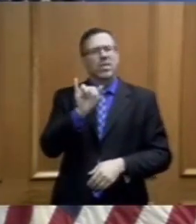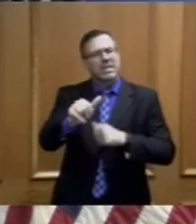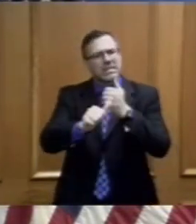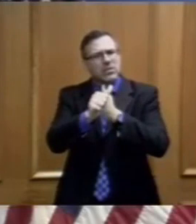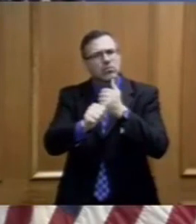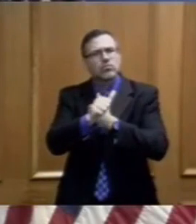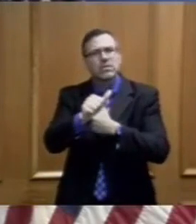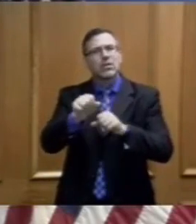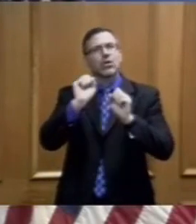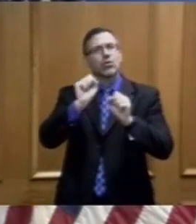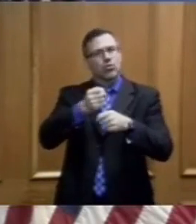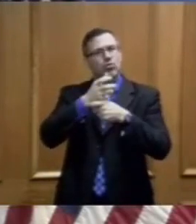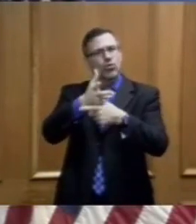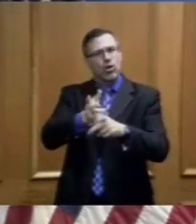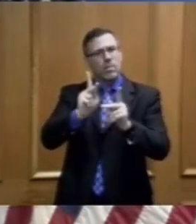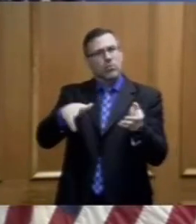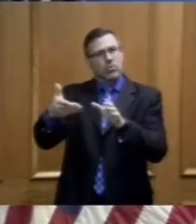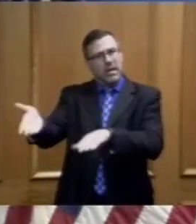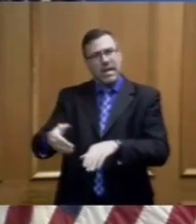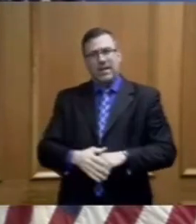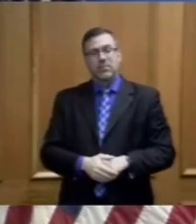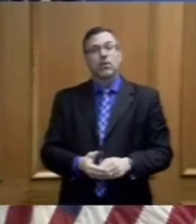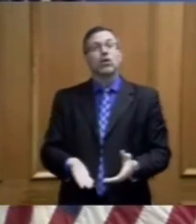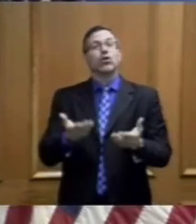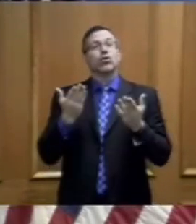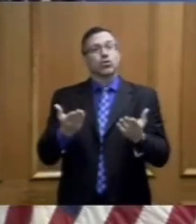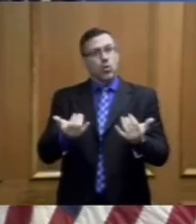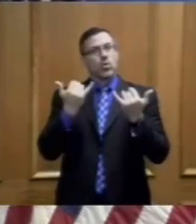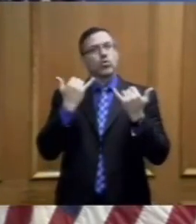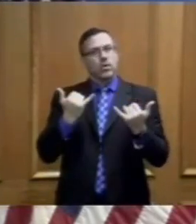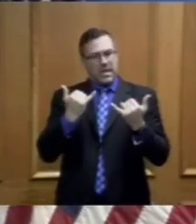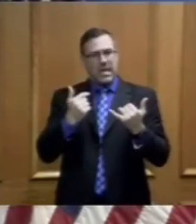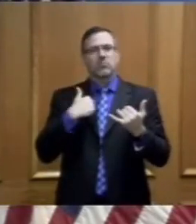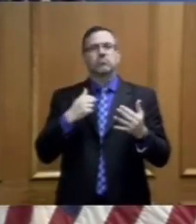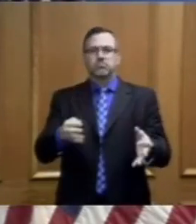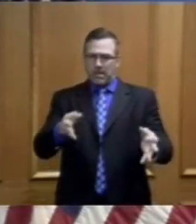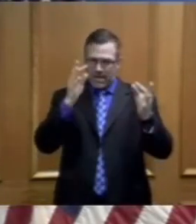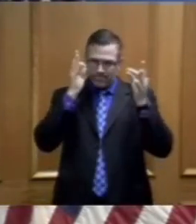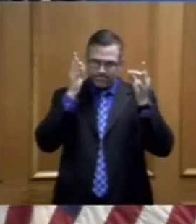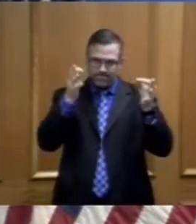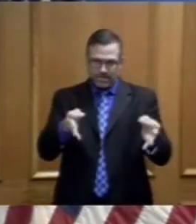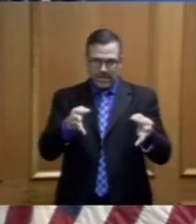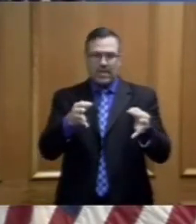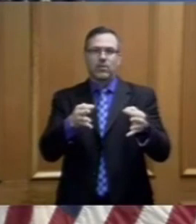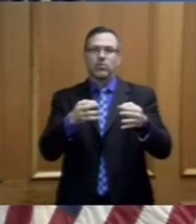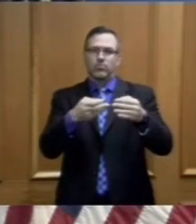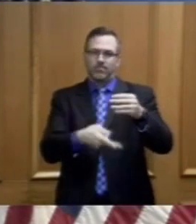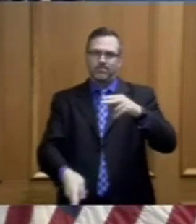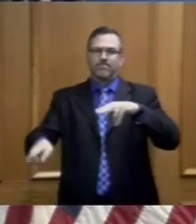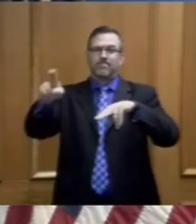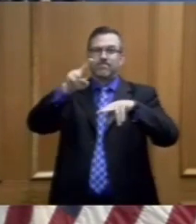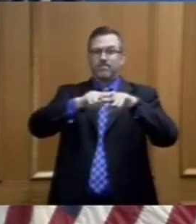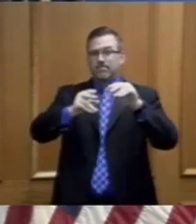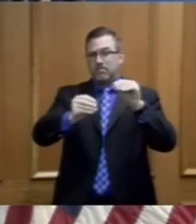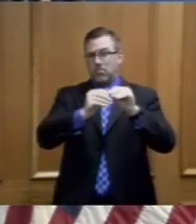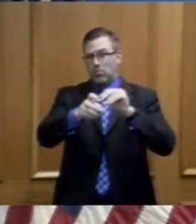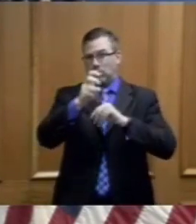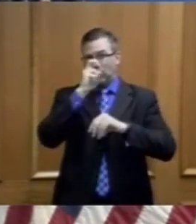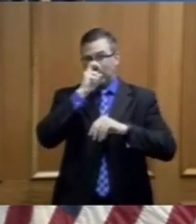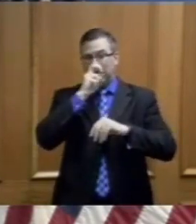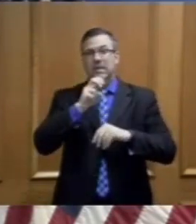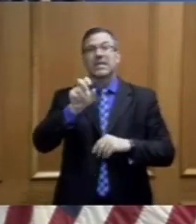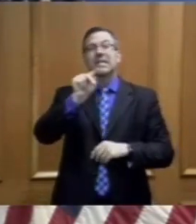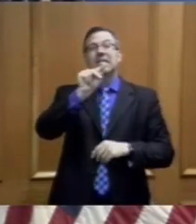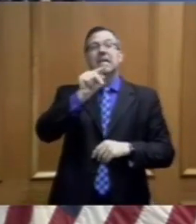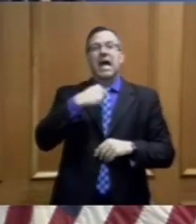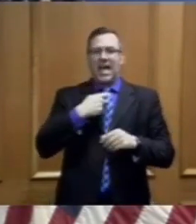community. For that reason, today I want to step further with my Safer at Home executive order and have said that Tennesseans